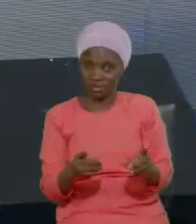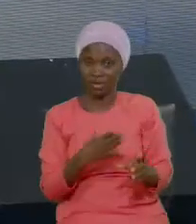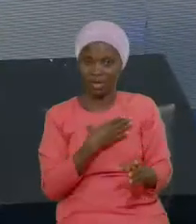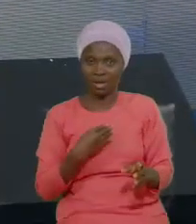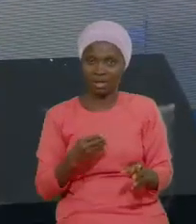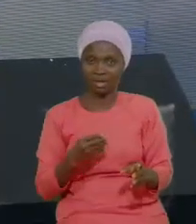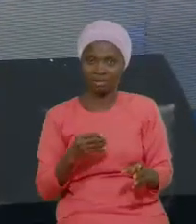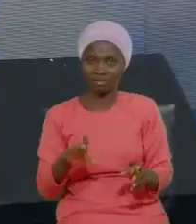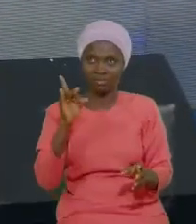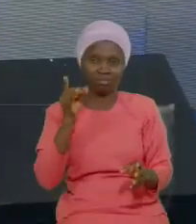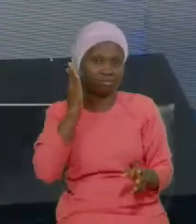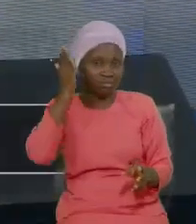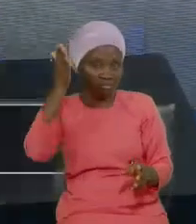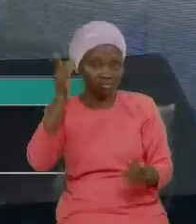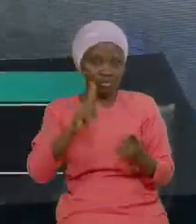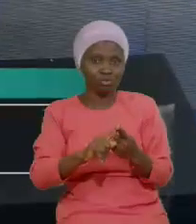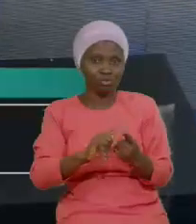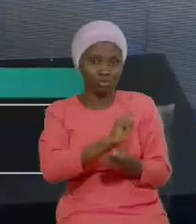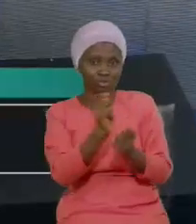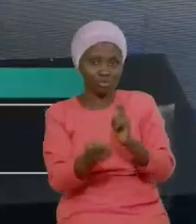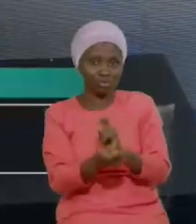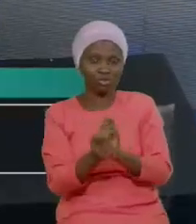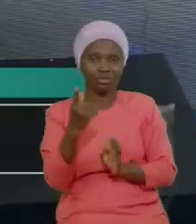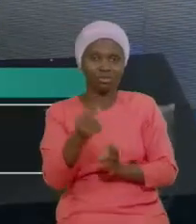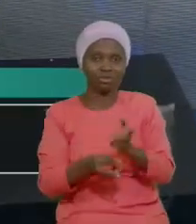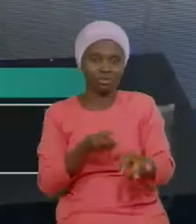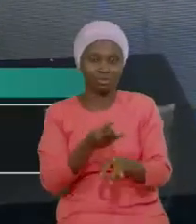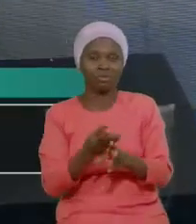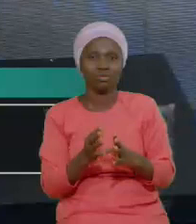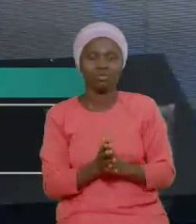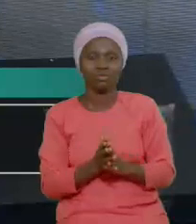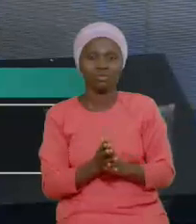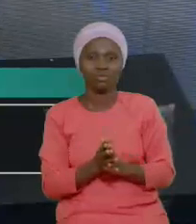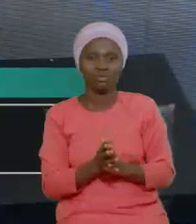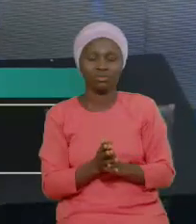destined to change the world.